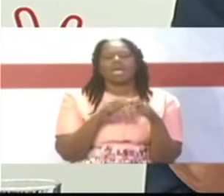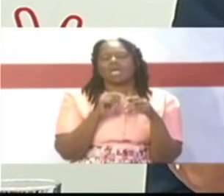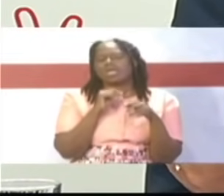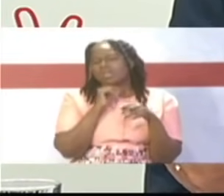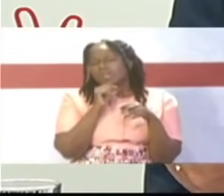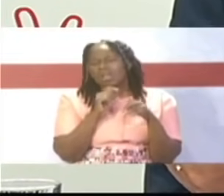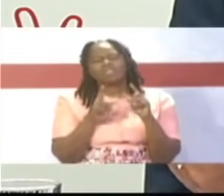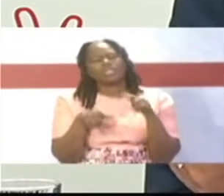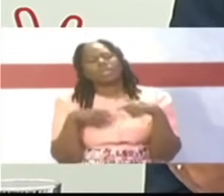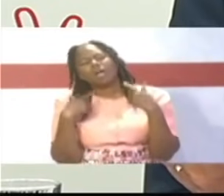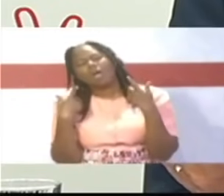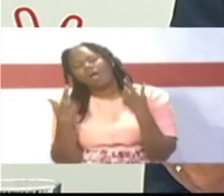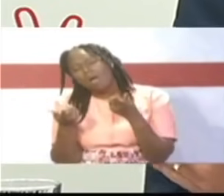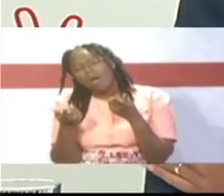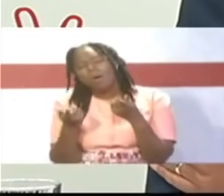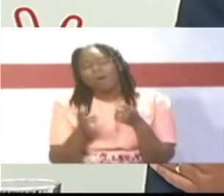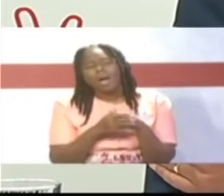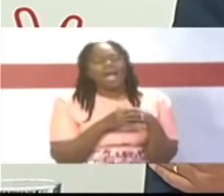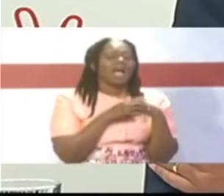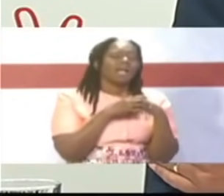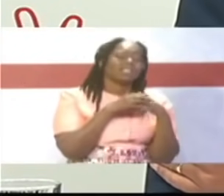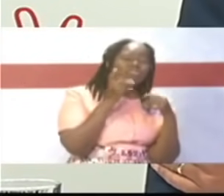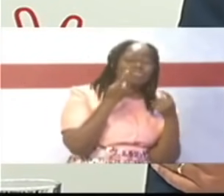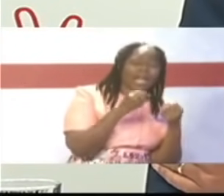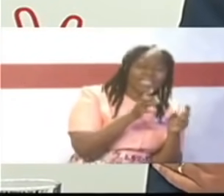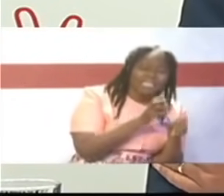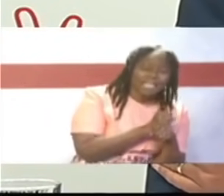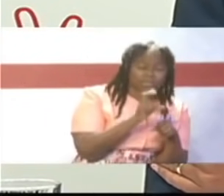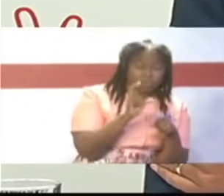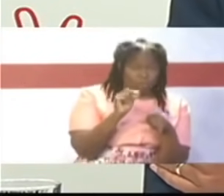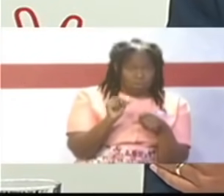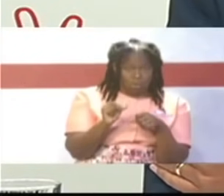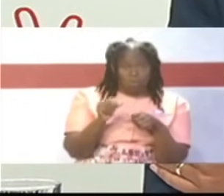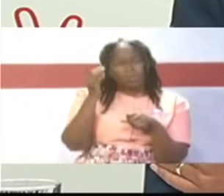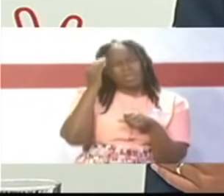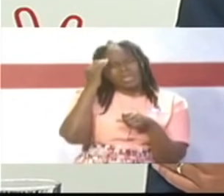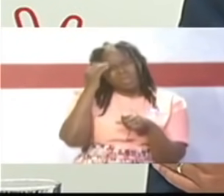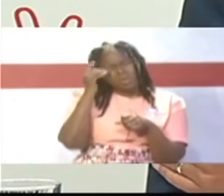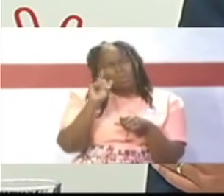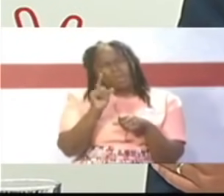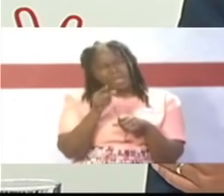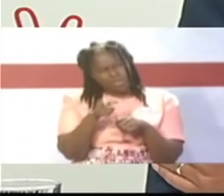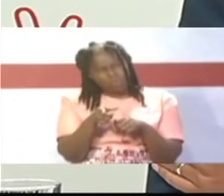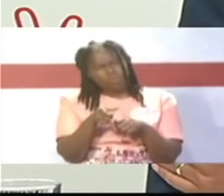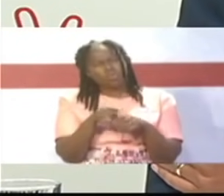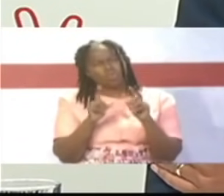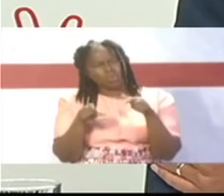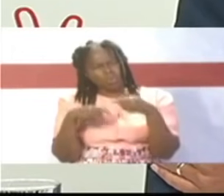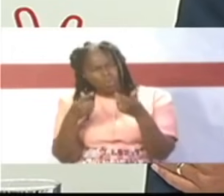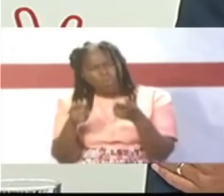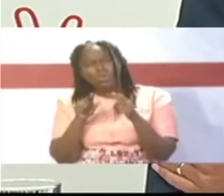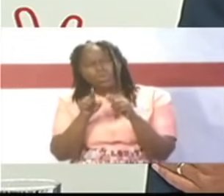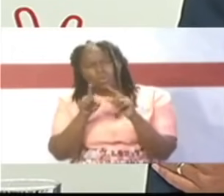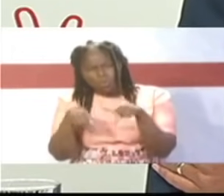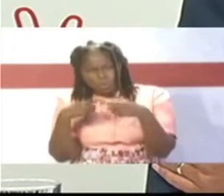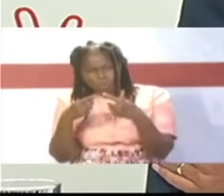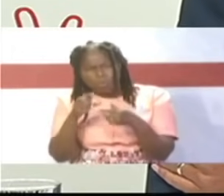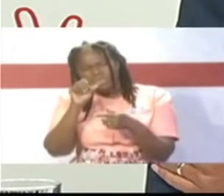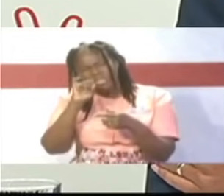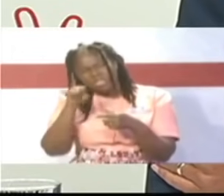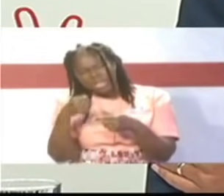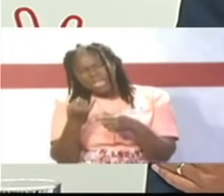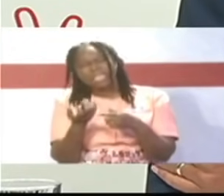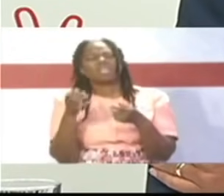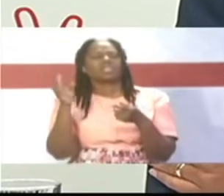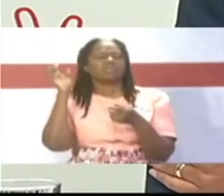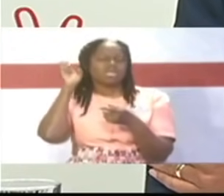vaccine. We know you, we know the clinics, St. James, San Fernando, Eric Williams,